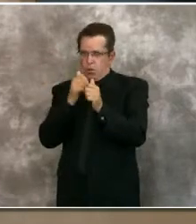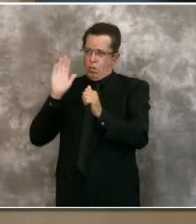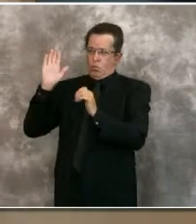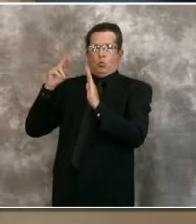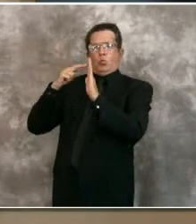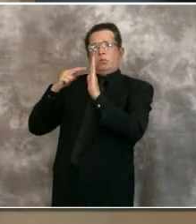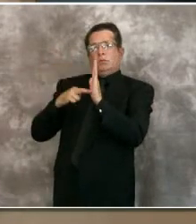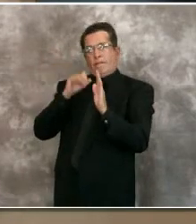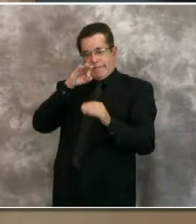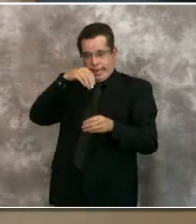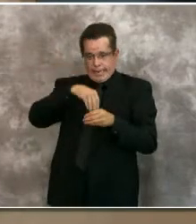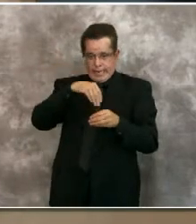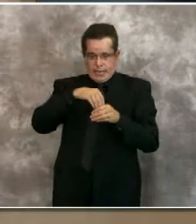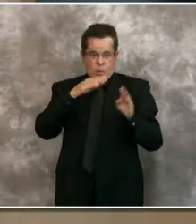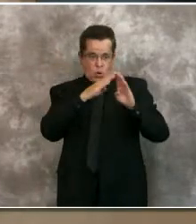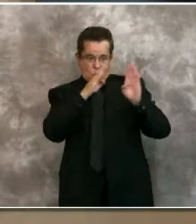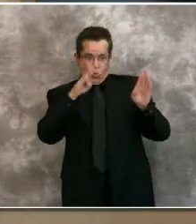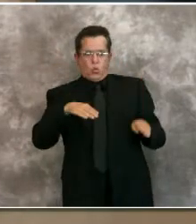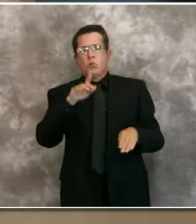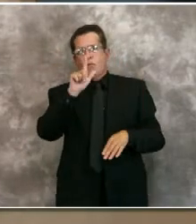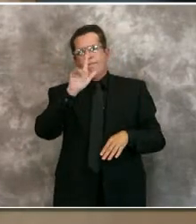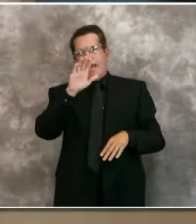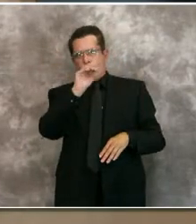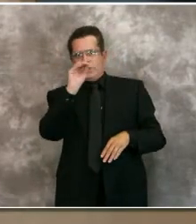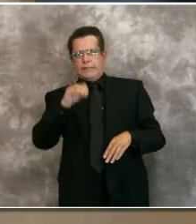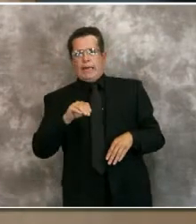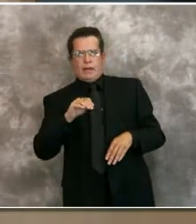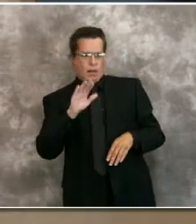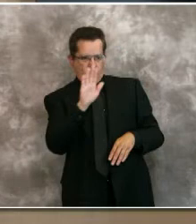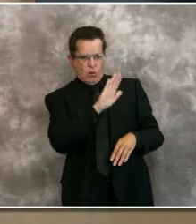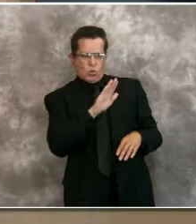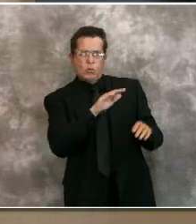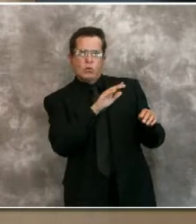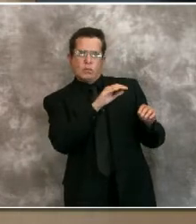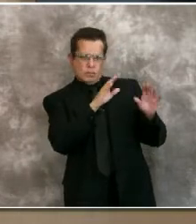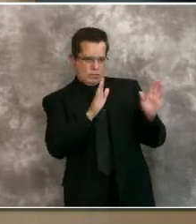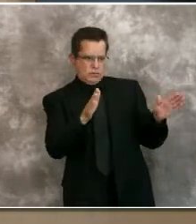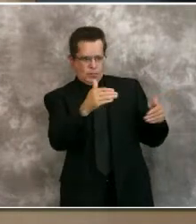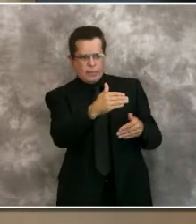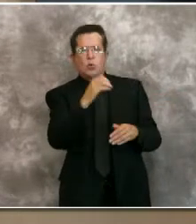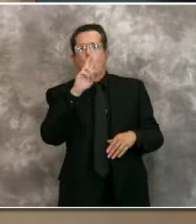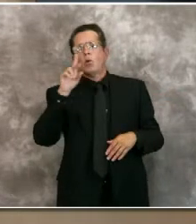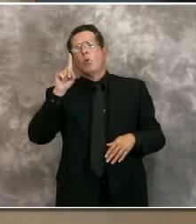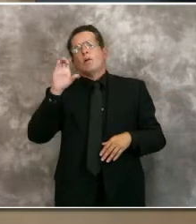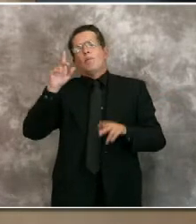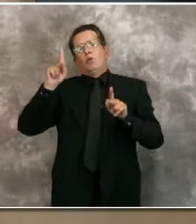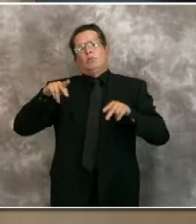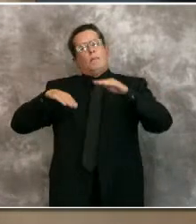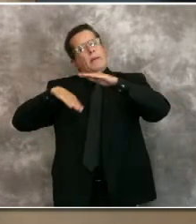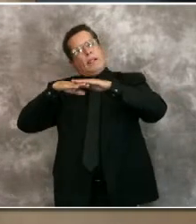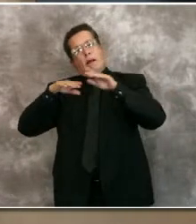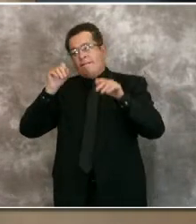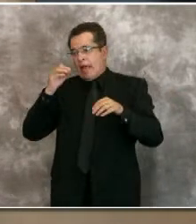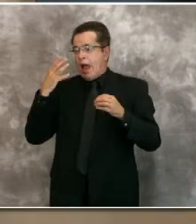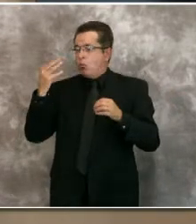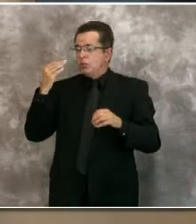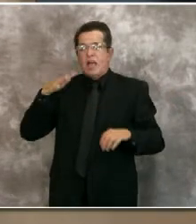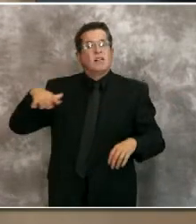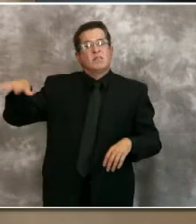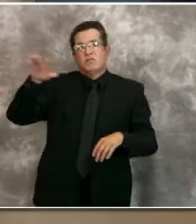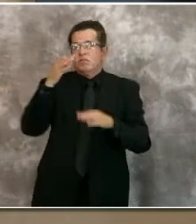restrictions. If it is indoor, it's 25% of occupancy or 100 people, whichever is less. If it is outdoor, there is no limitation on the number of